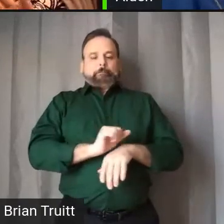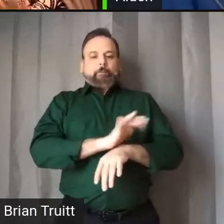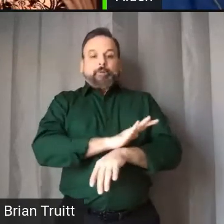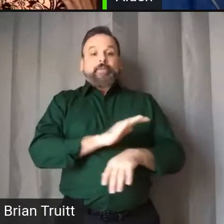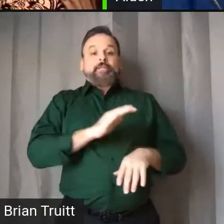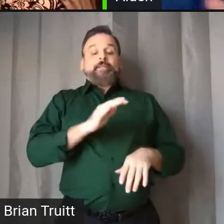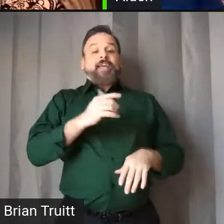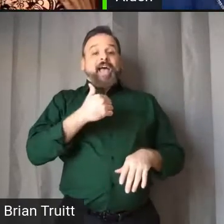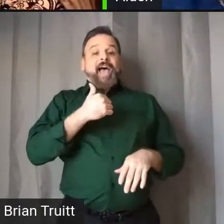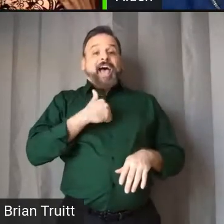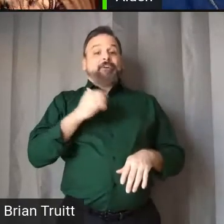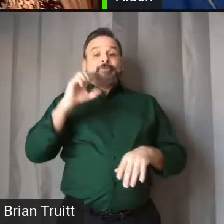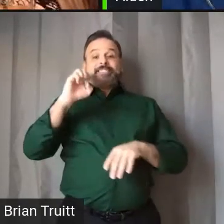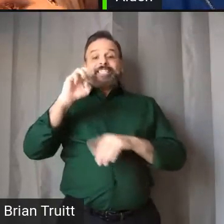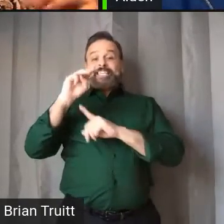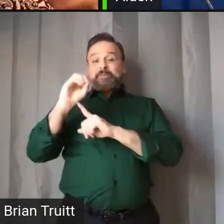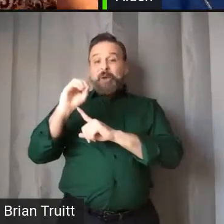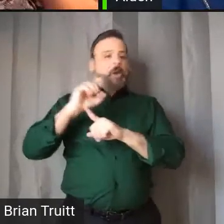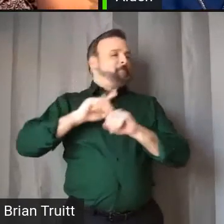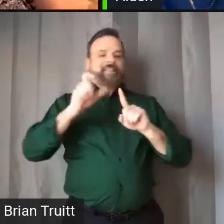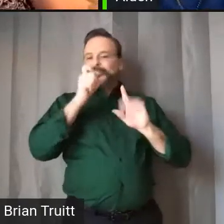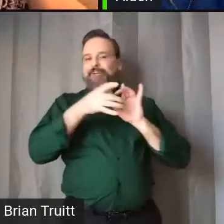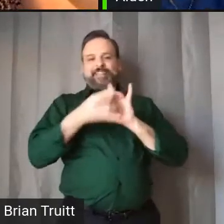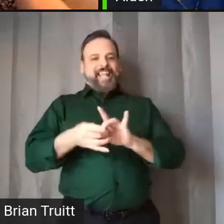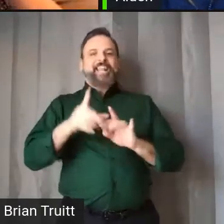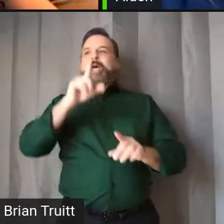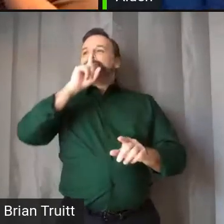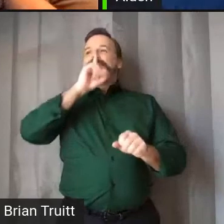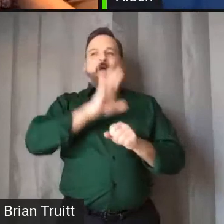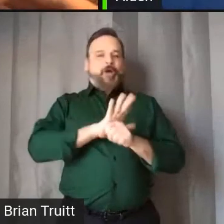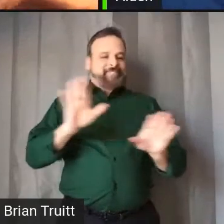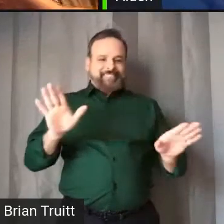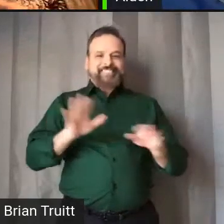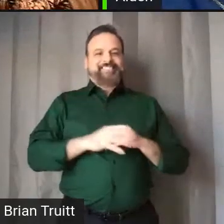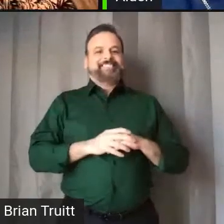I was emo, but that had nothing to do with it, I promise.